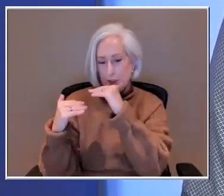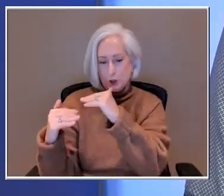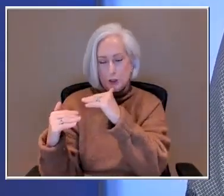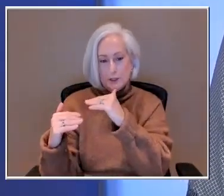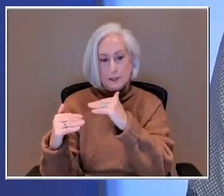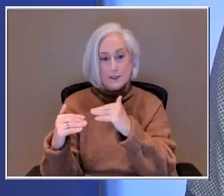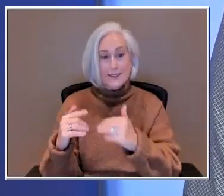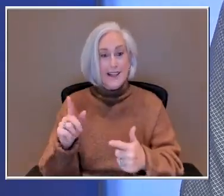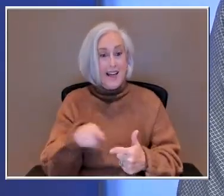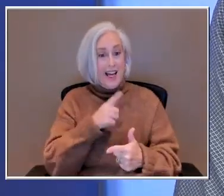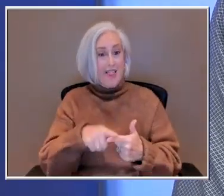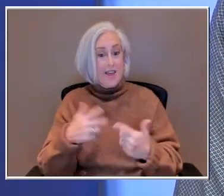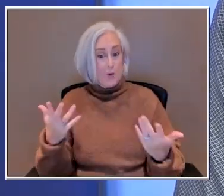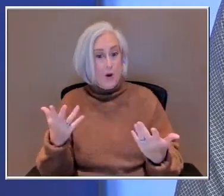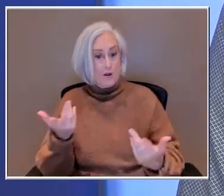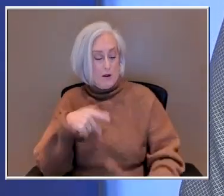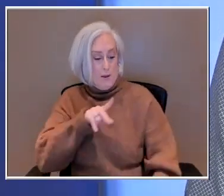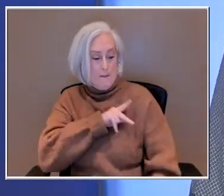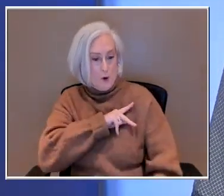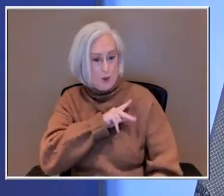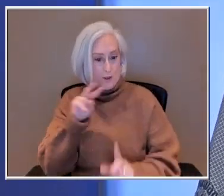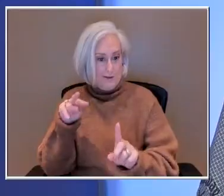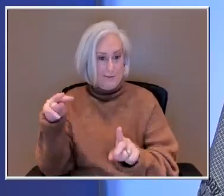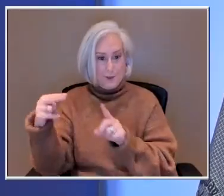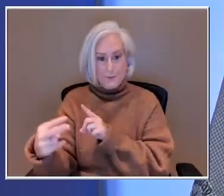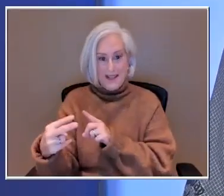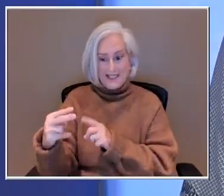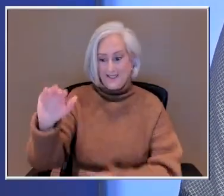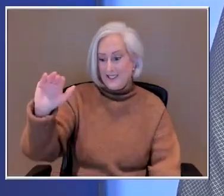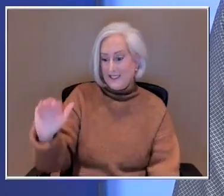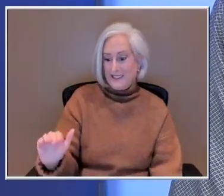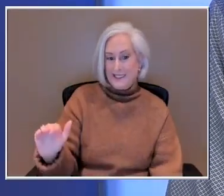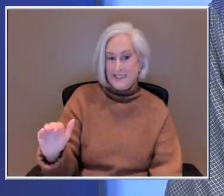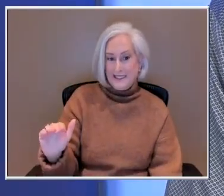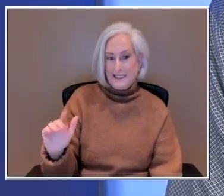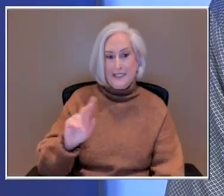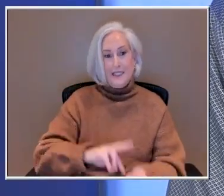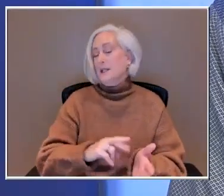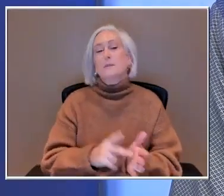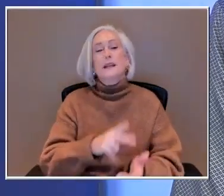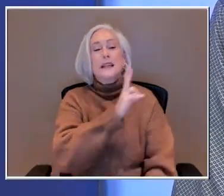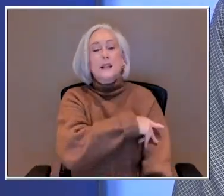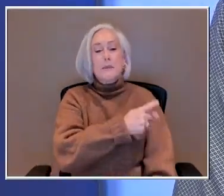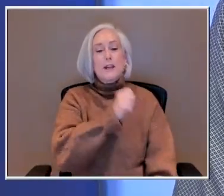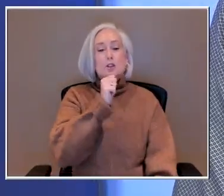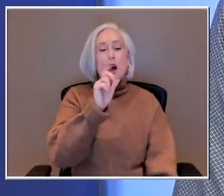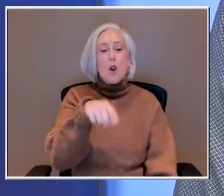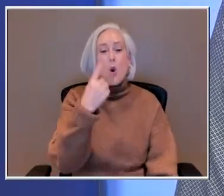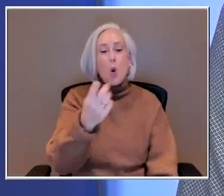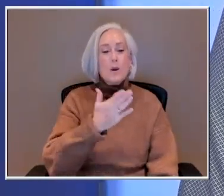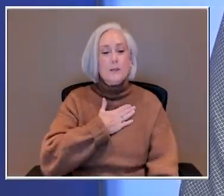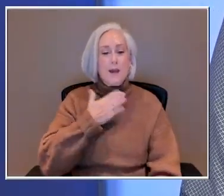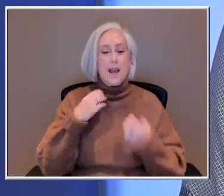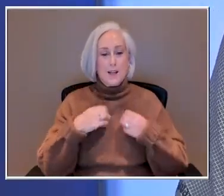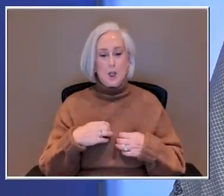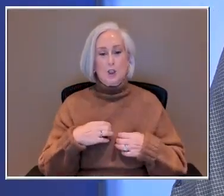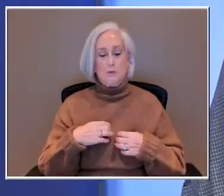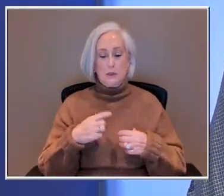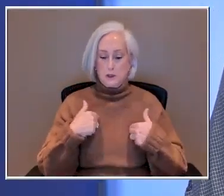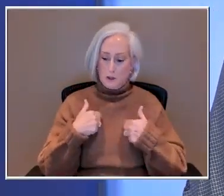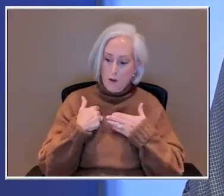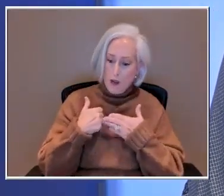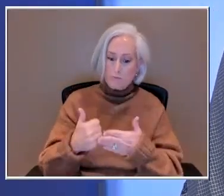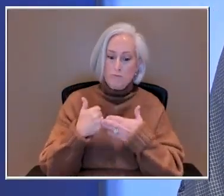adolescent. So my patient isn't always my customer. So I am helping John and as well as